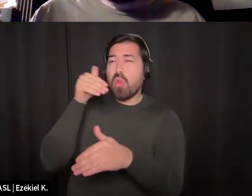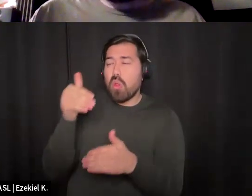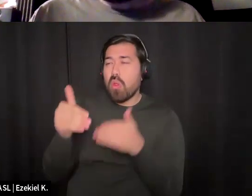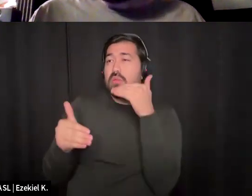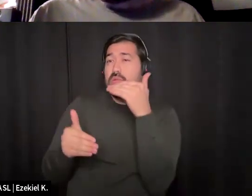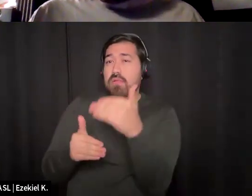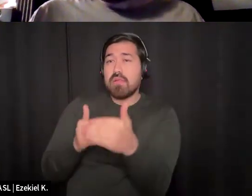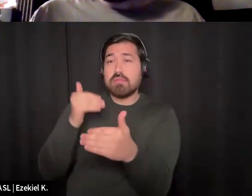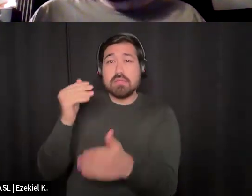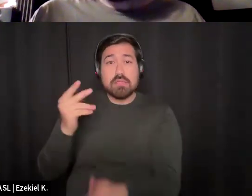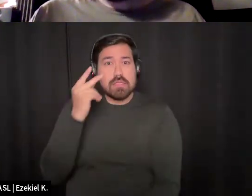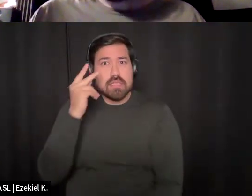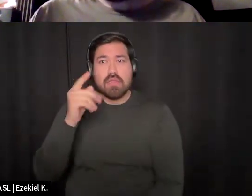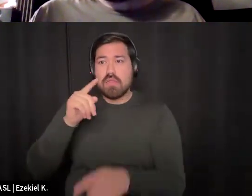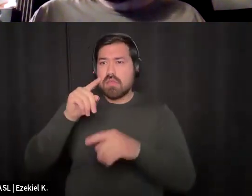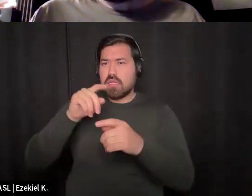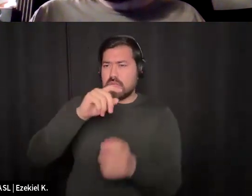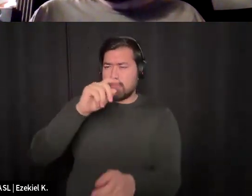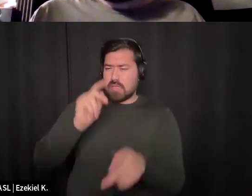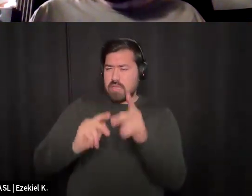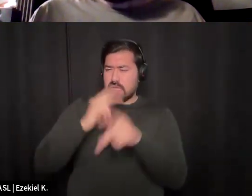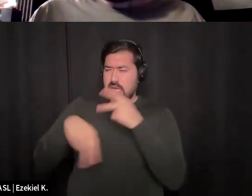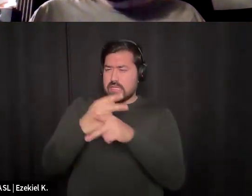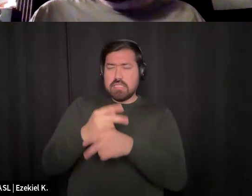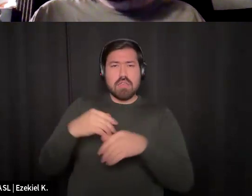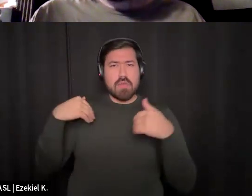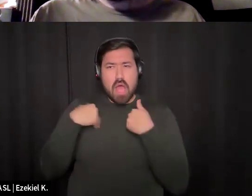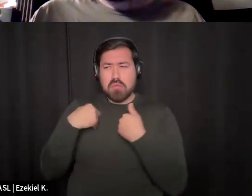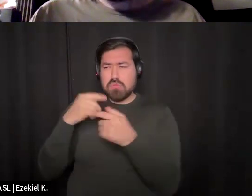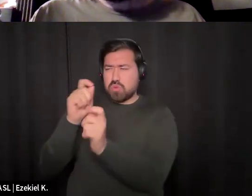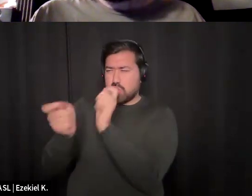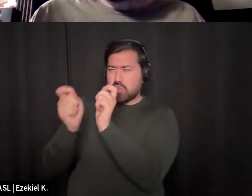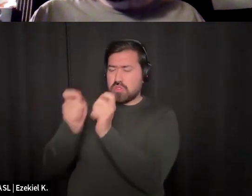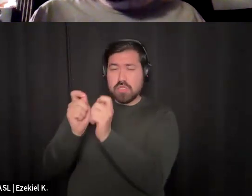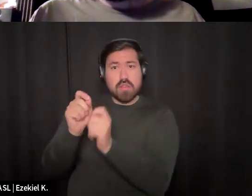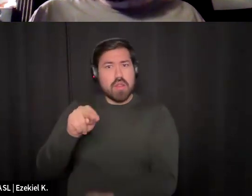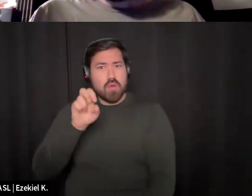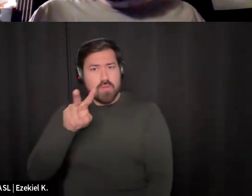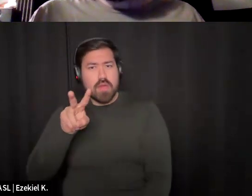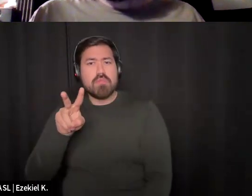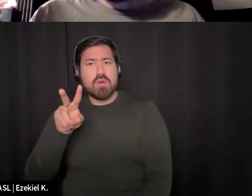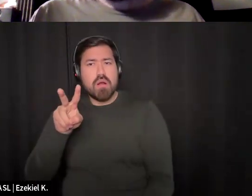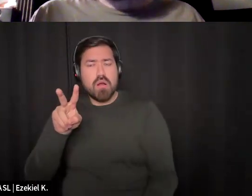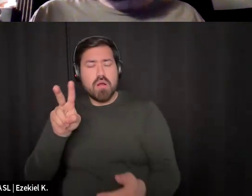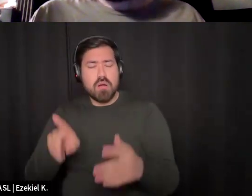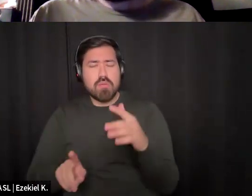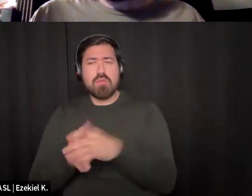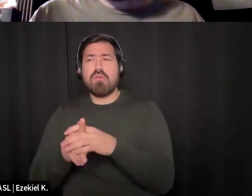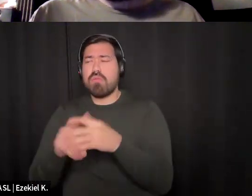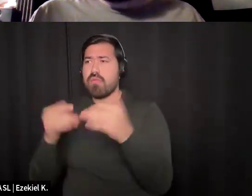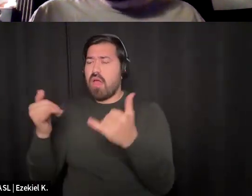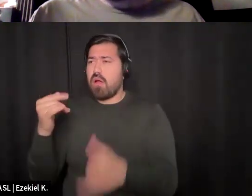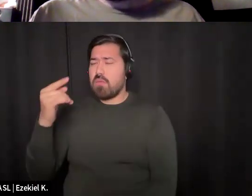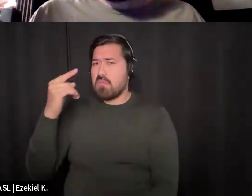of the species diversity shifts. And suddenly, it's November and there's like 25